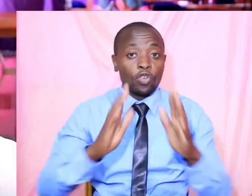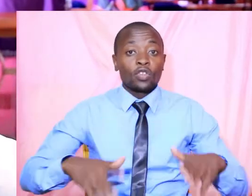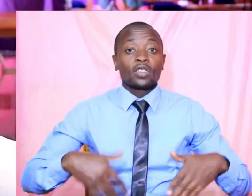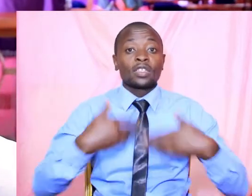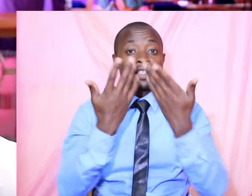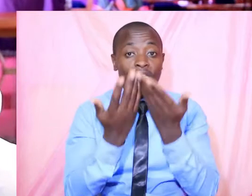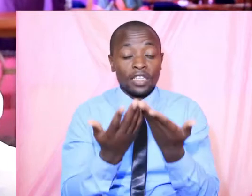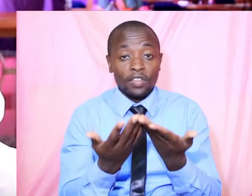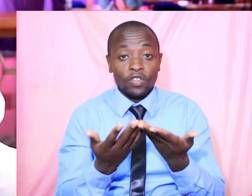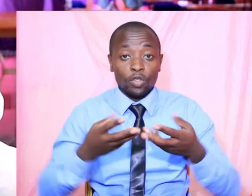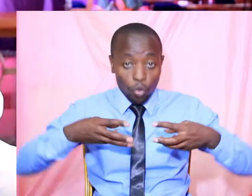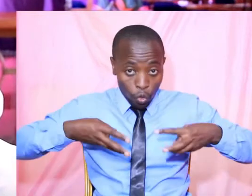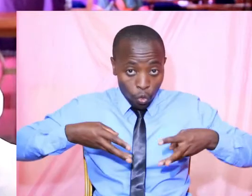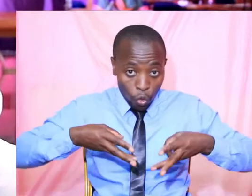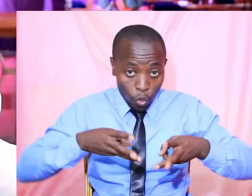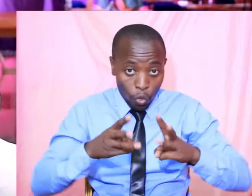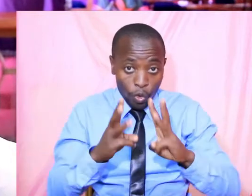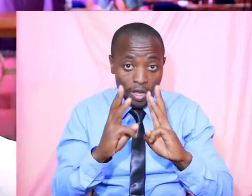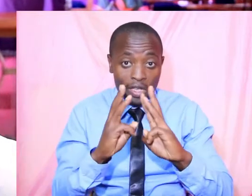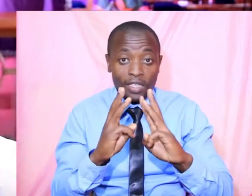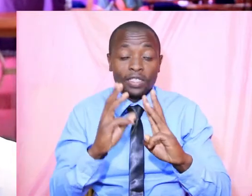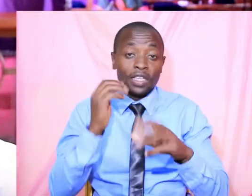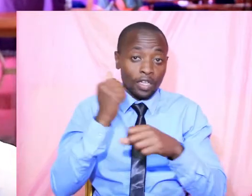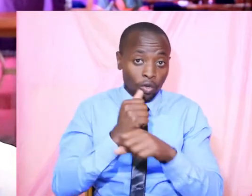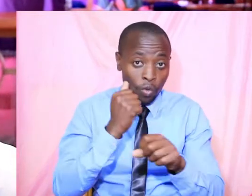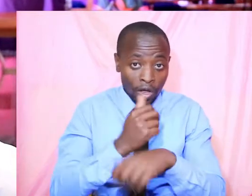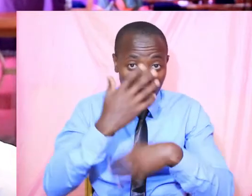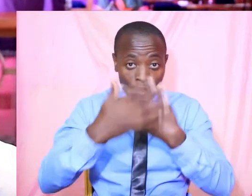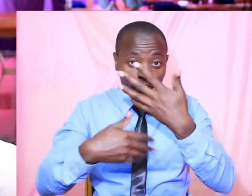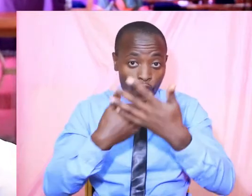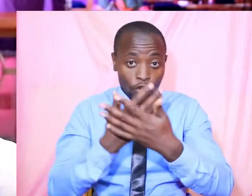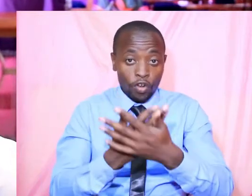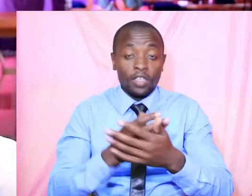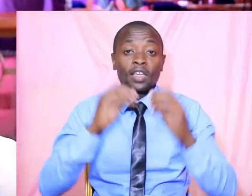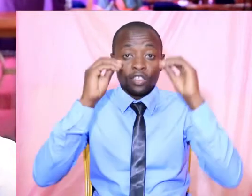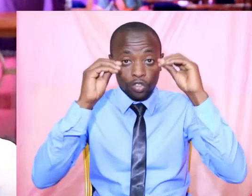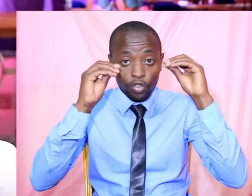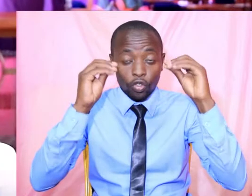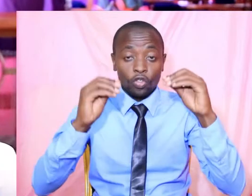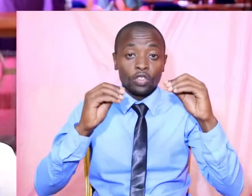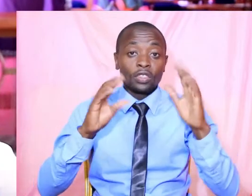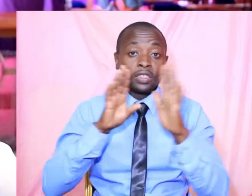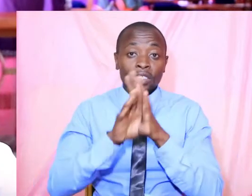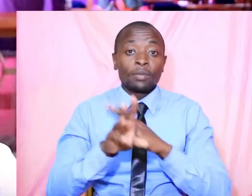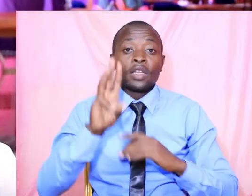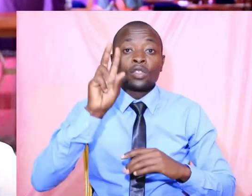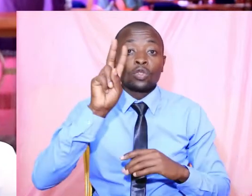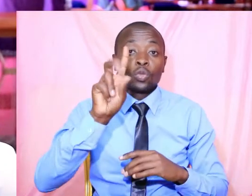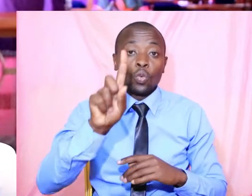practical applications of all he has taught. Chapters 1 to